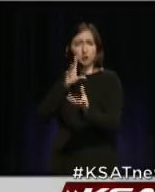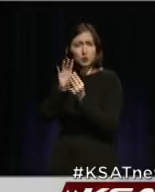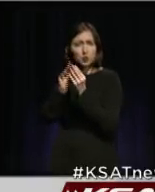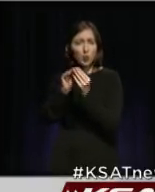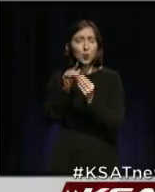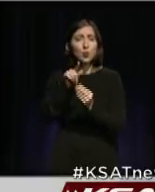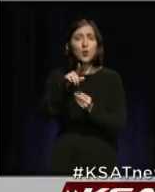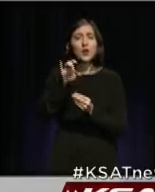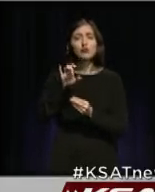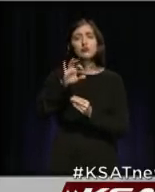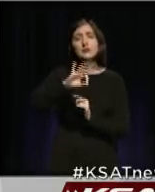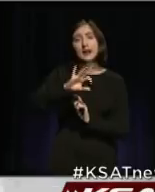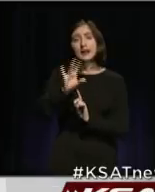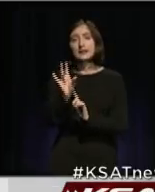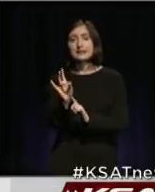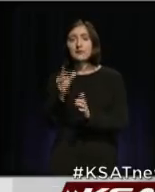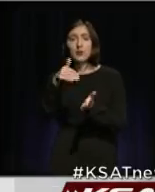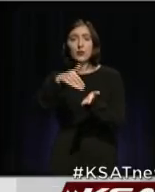to